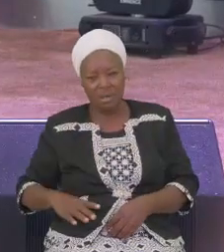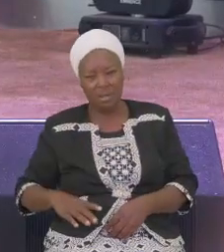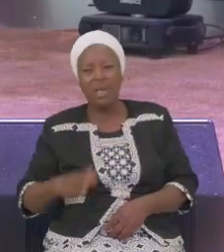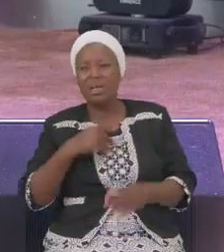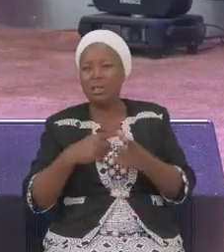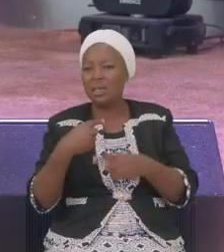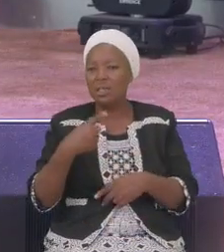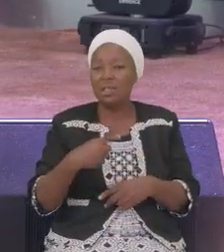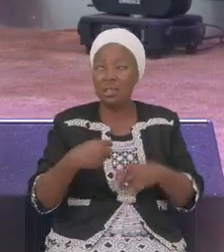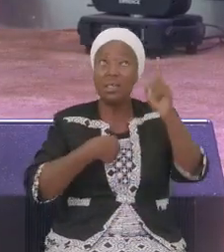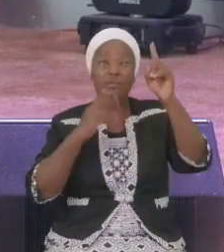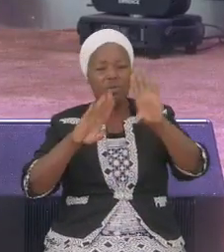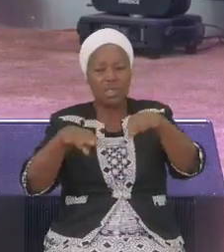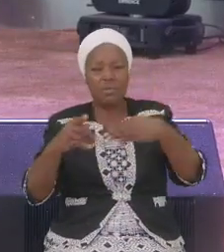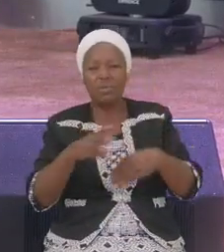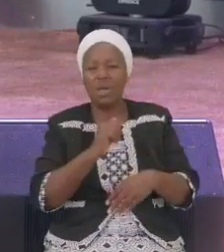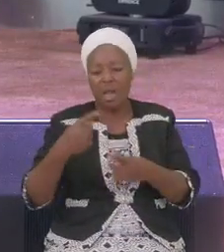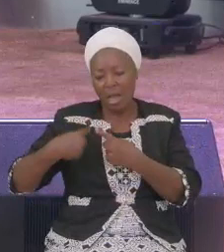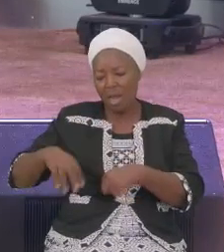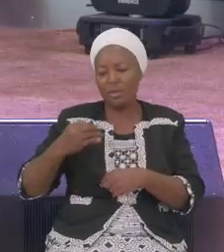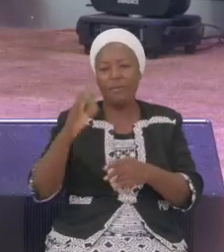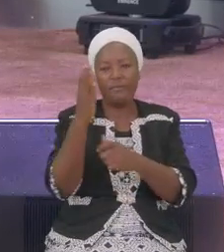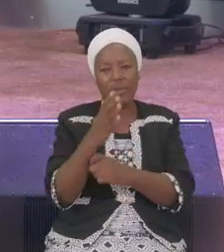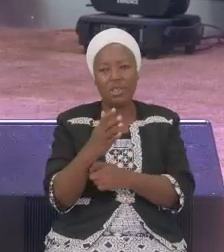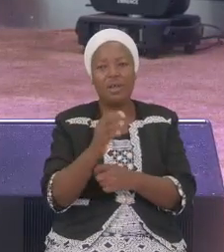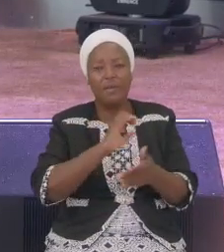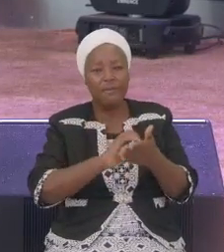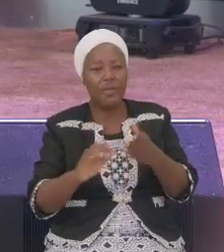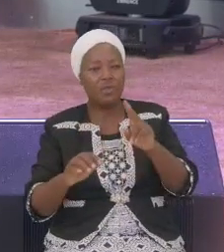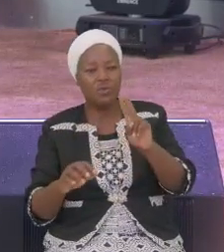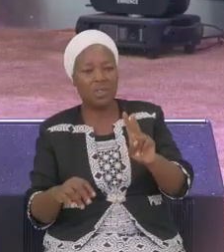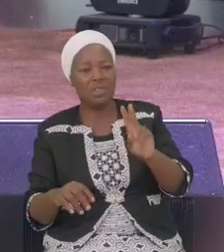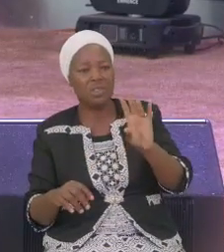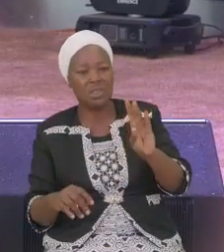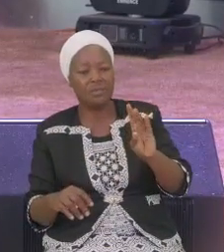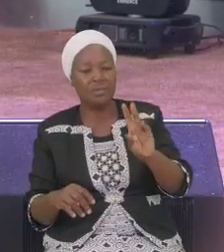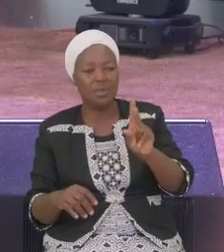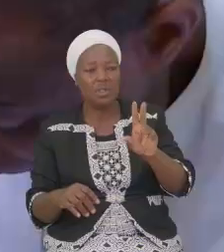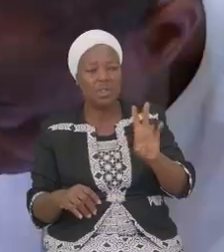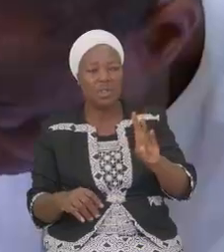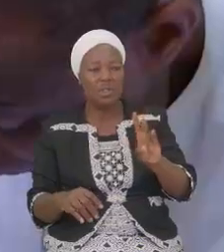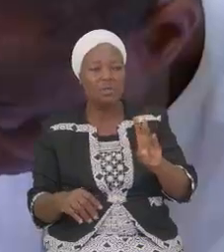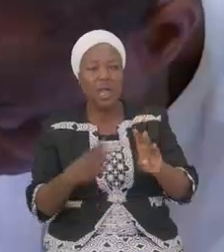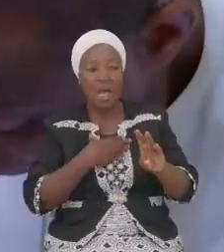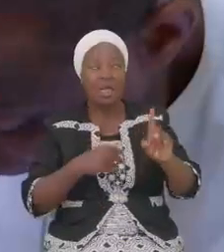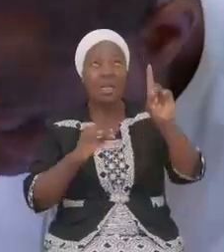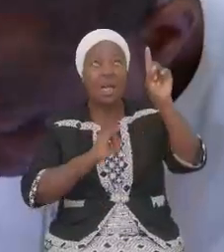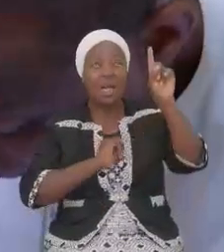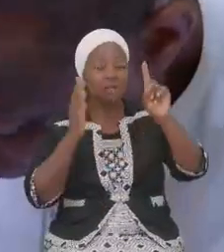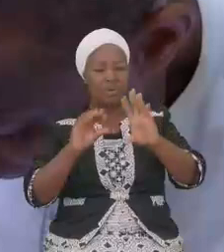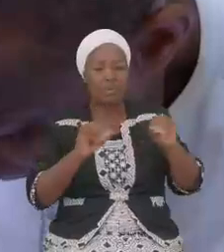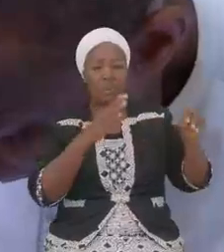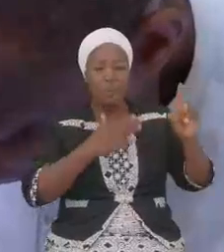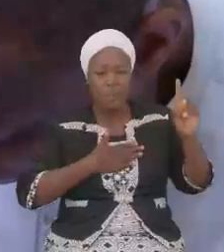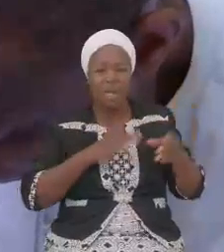says, I will give you an heart of flesh. In verse 27, and I will put my